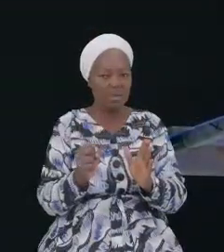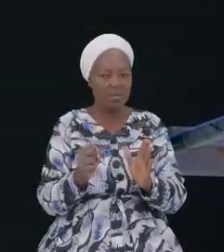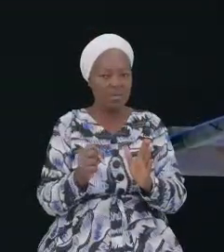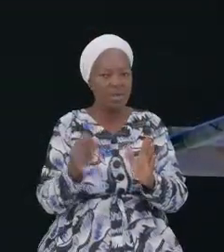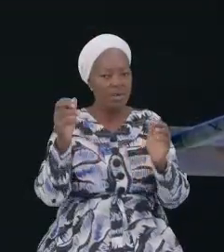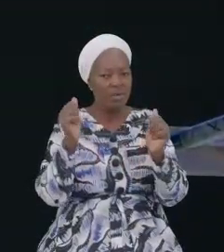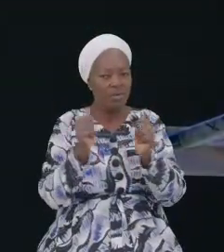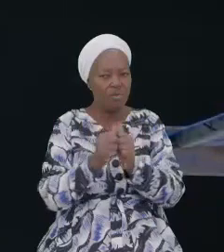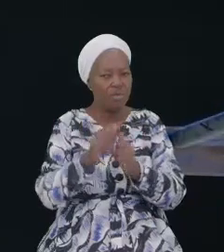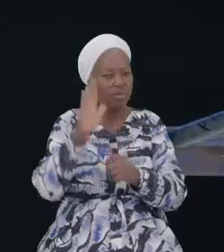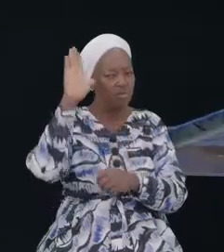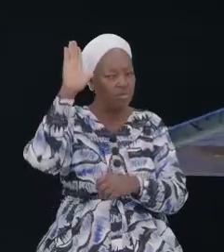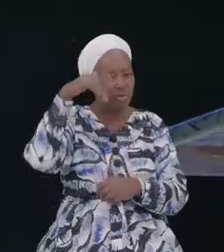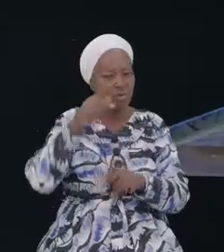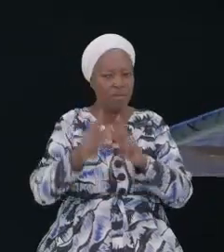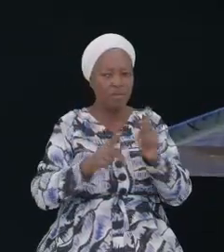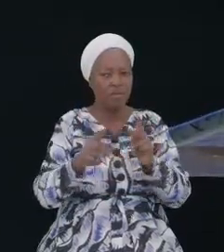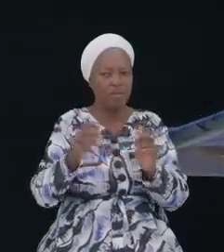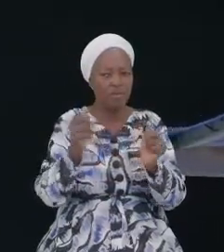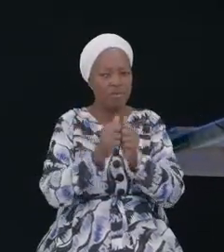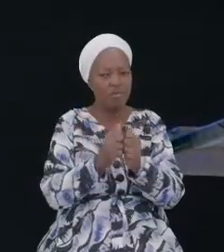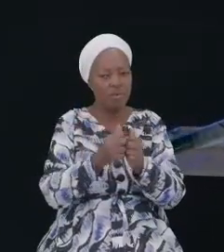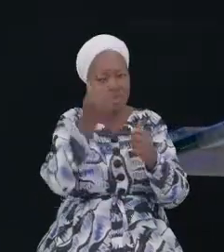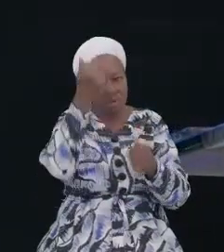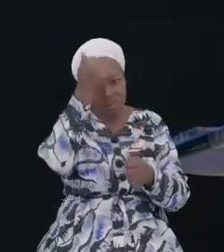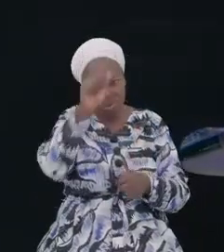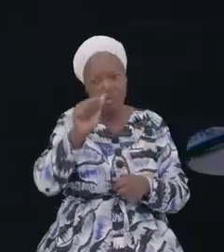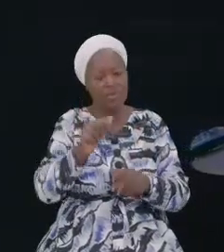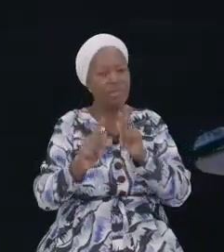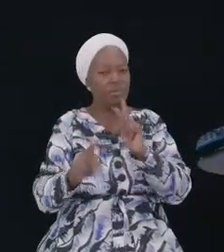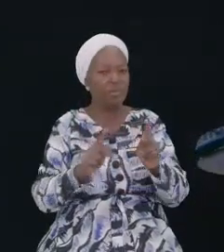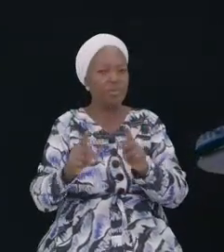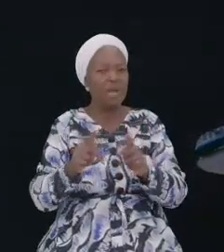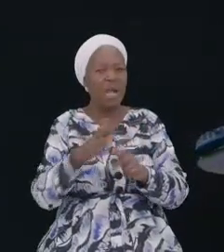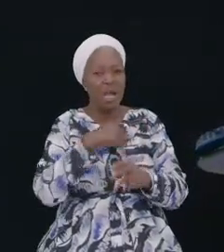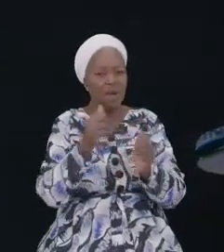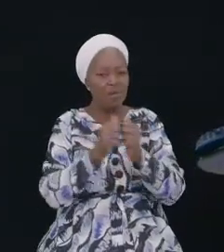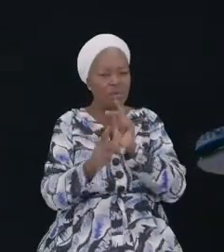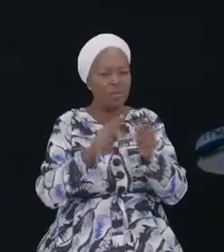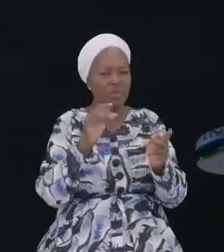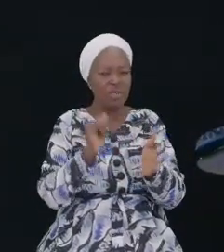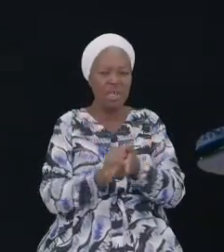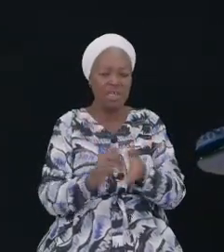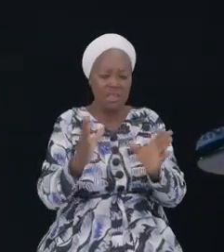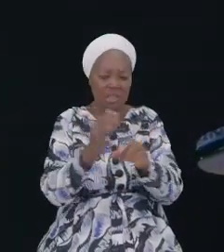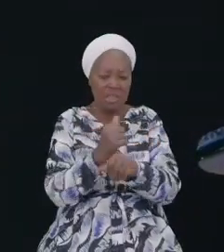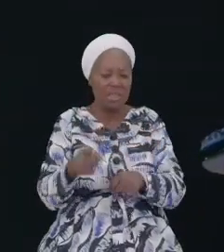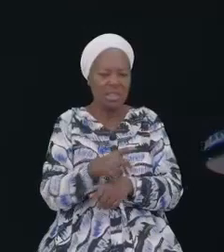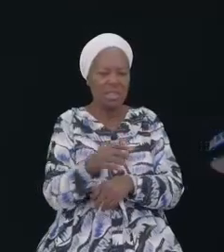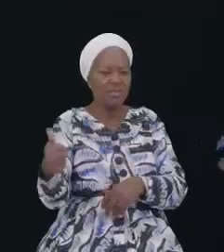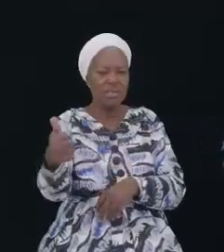people, with disobedient people, and with the people that take themselves as an idol. You're